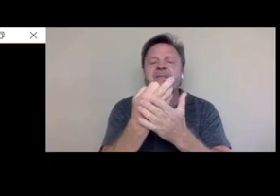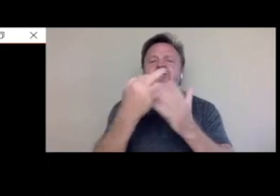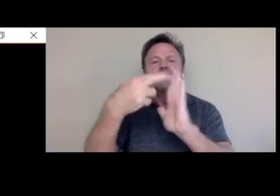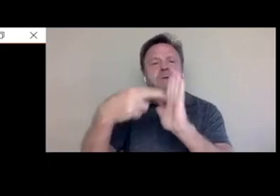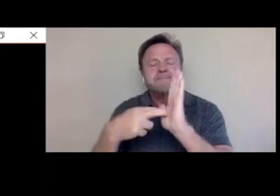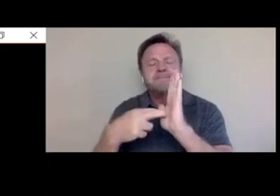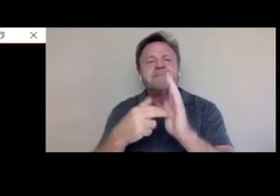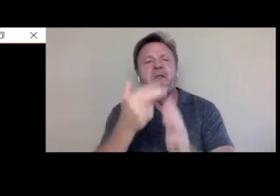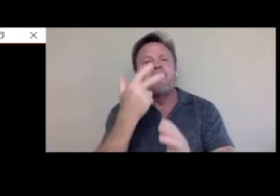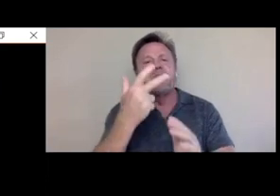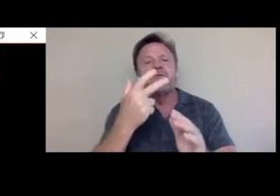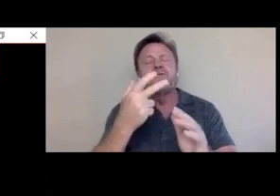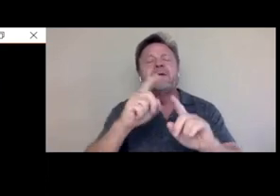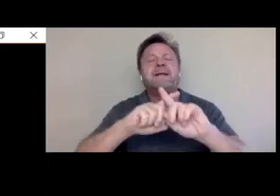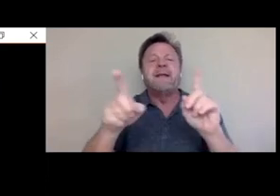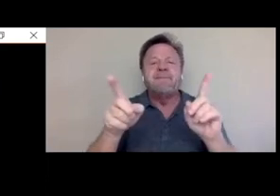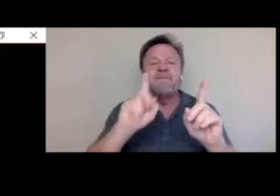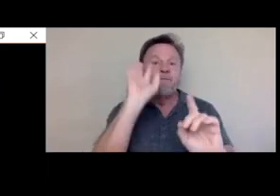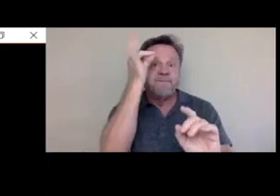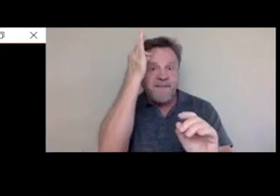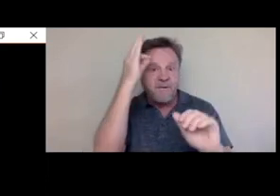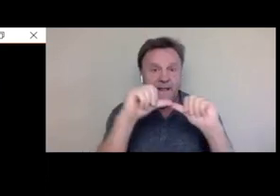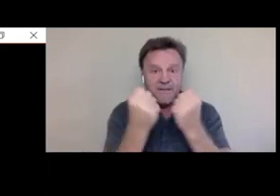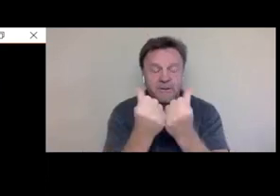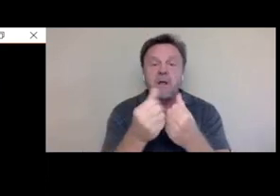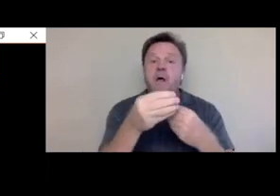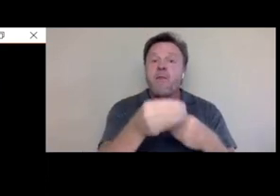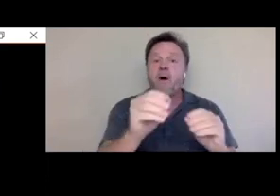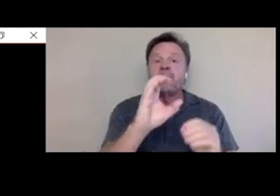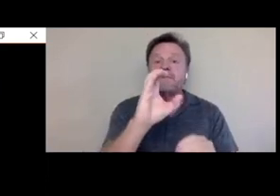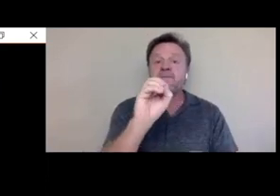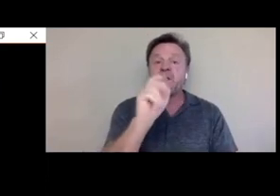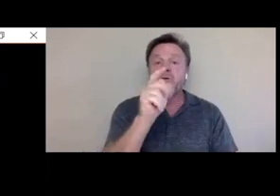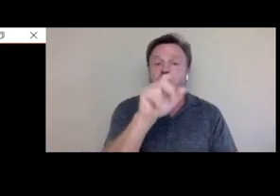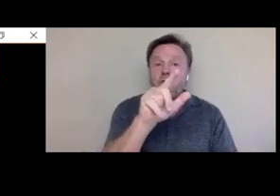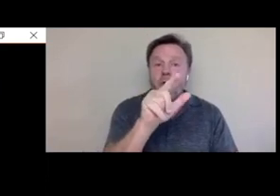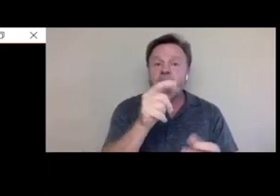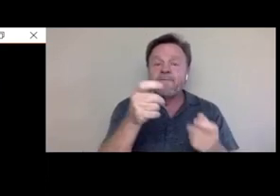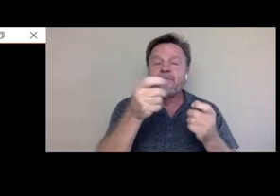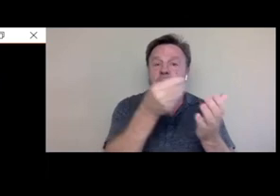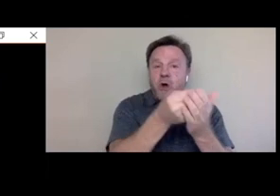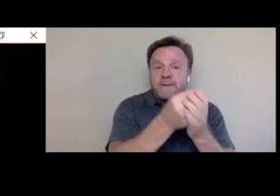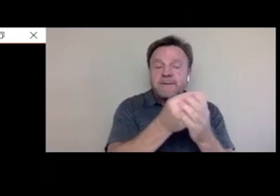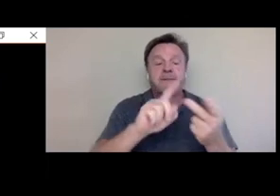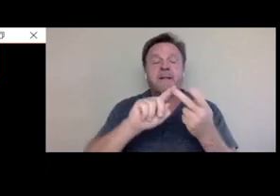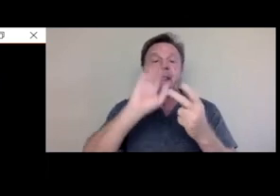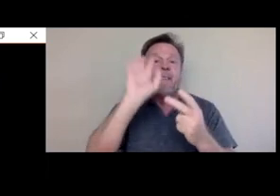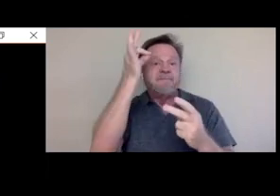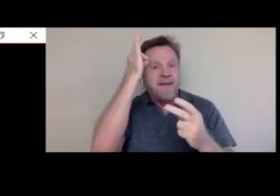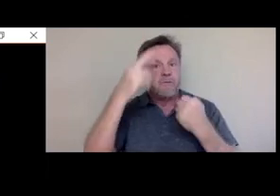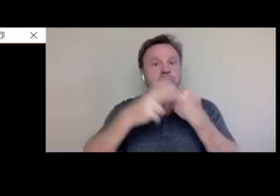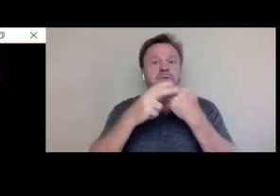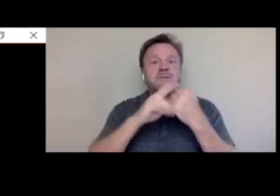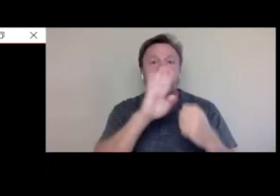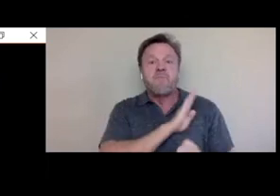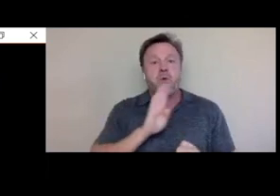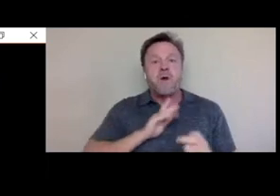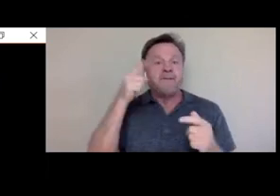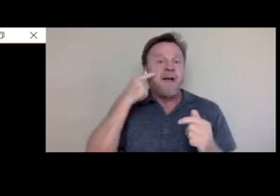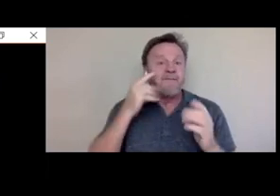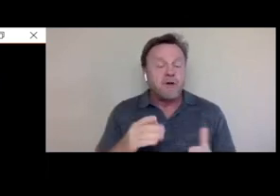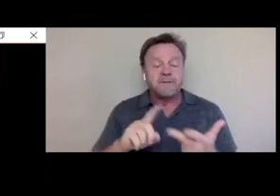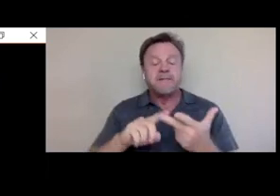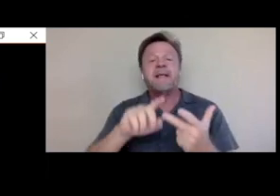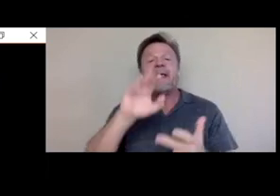different federal agencies: the Office of Control of the Currency, the Federal Reserve Board of Governors, and the